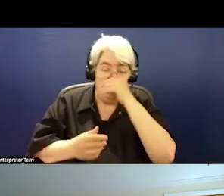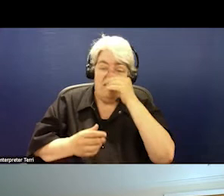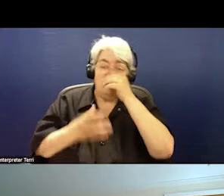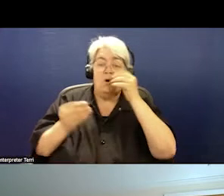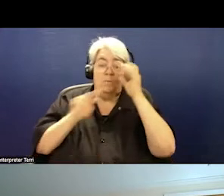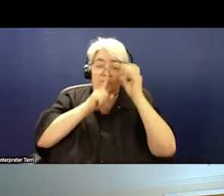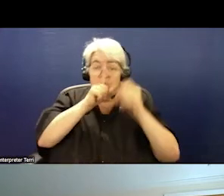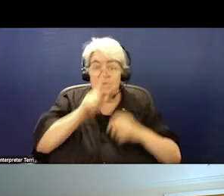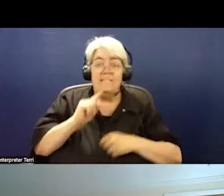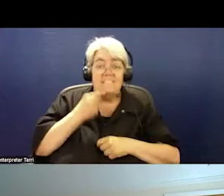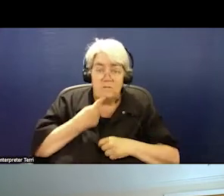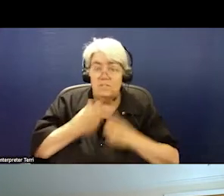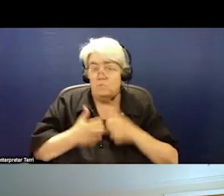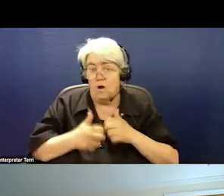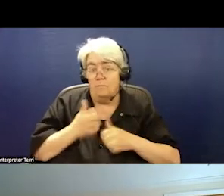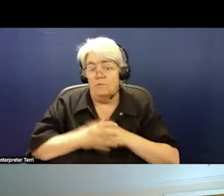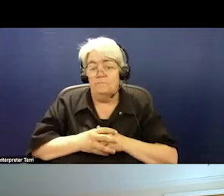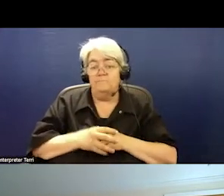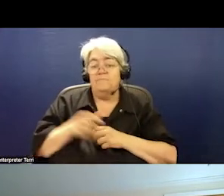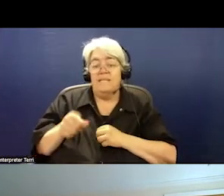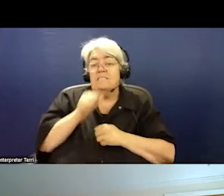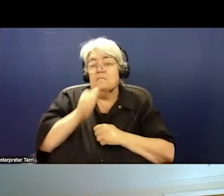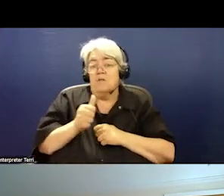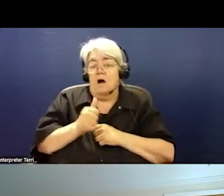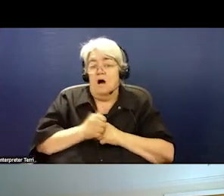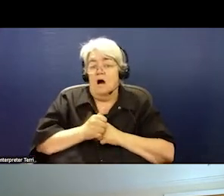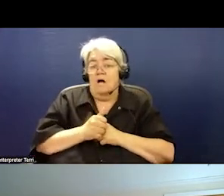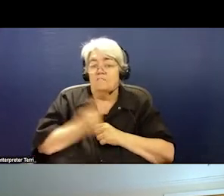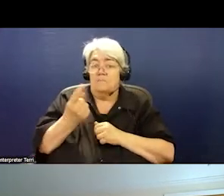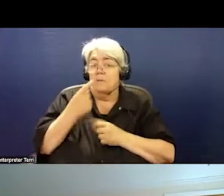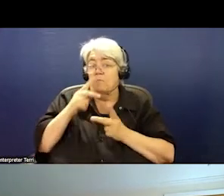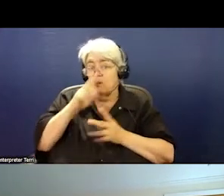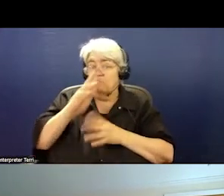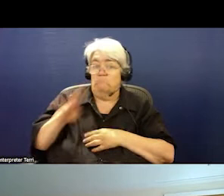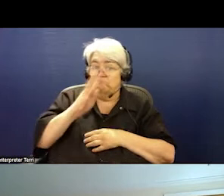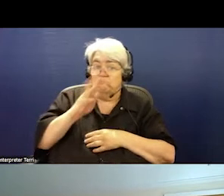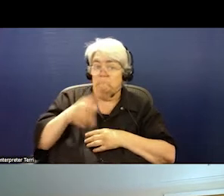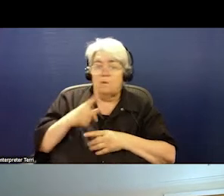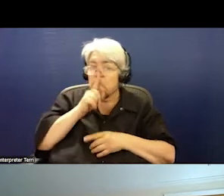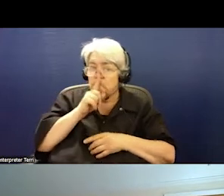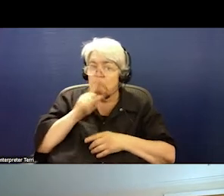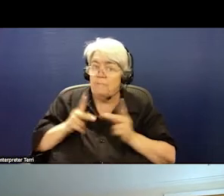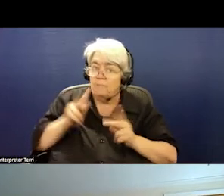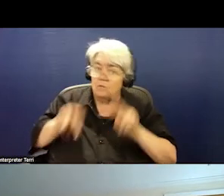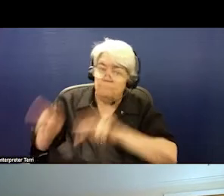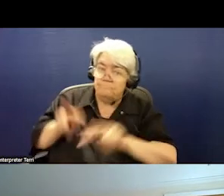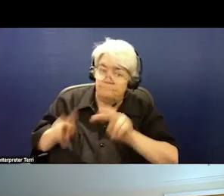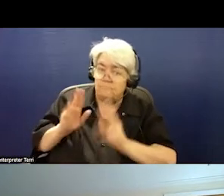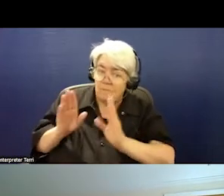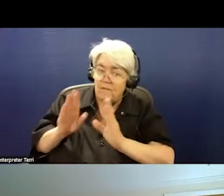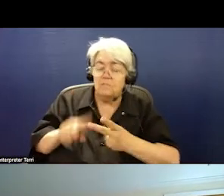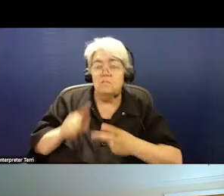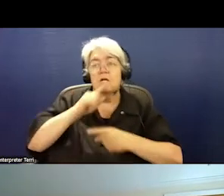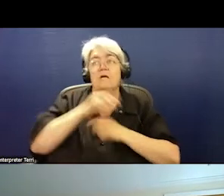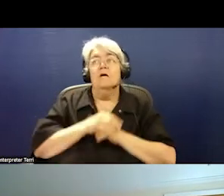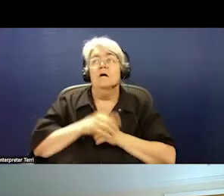very serious problem, not one that is not receiving attention. It has been receiving attention in a number of places. It received